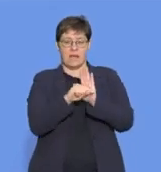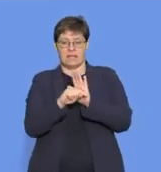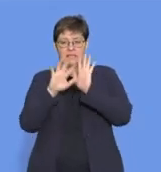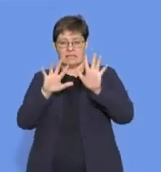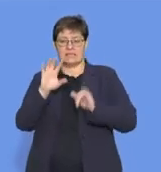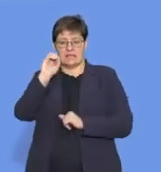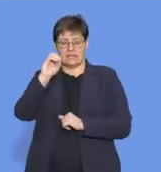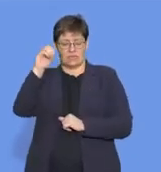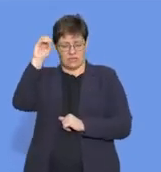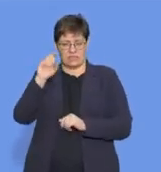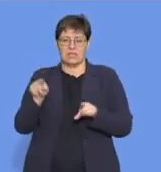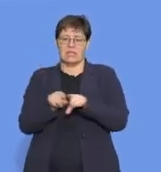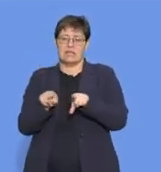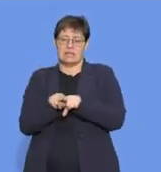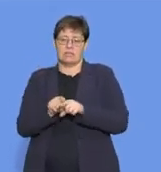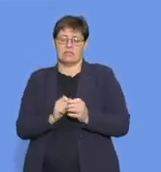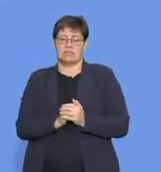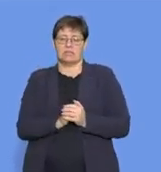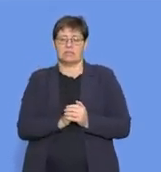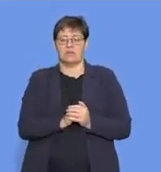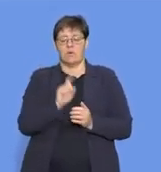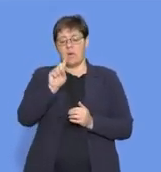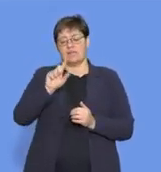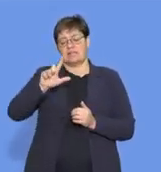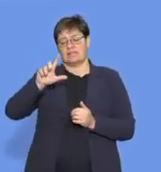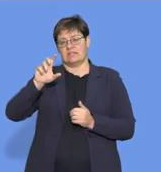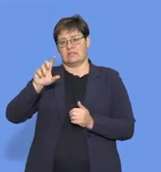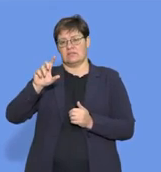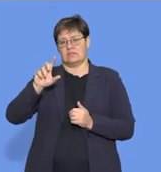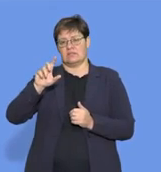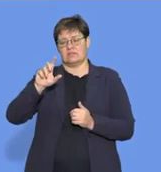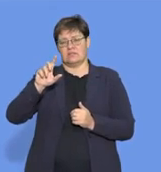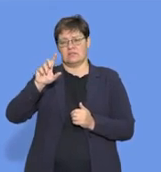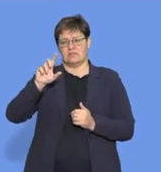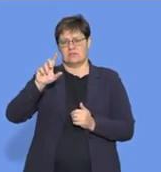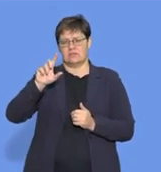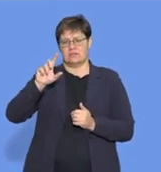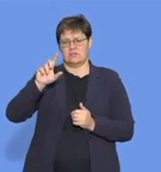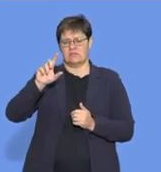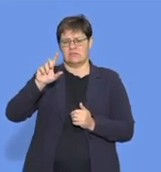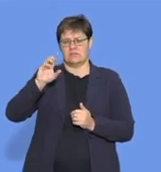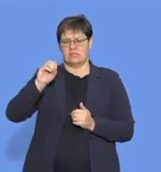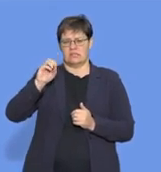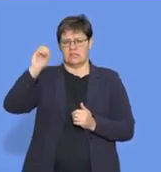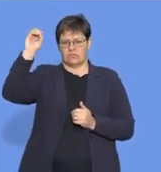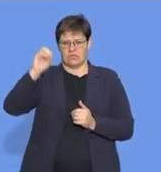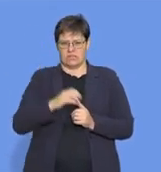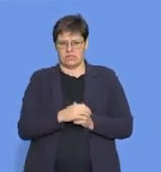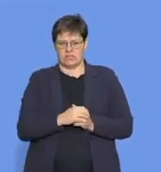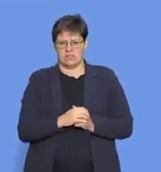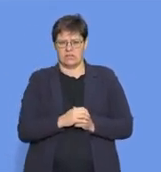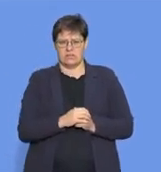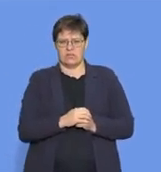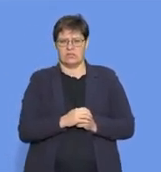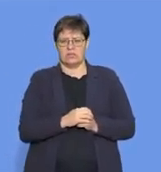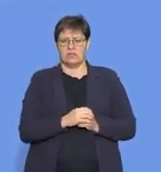to 180 minus 10 degrees, and that will be 70 degrees. Right, now we're going to use the cosine